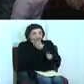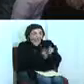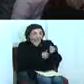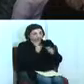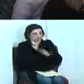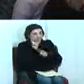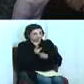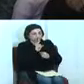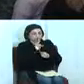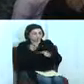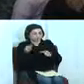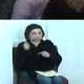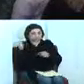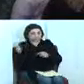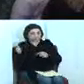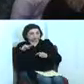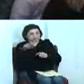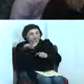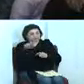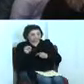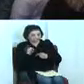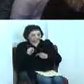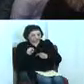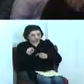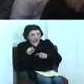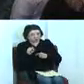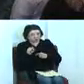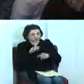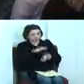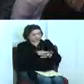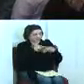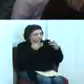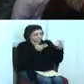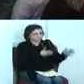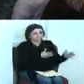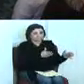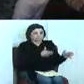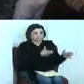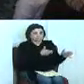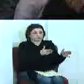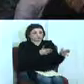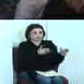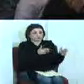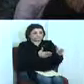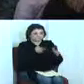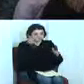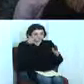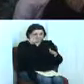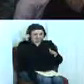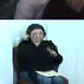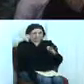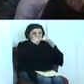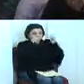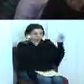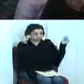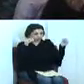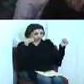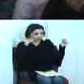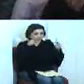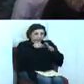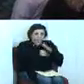another yes on our way to bigger and bigger and higher levels, deeper and deeper